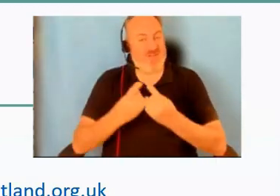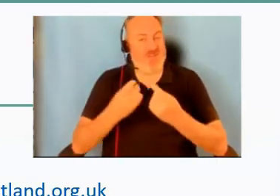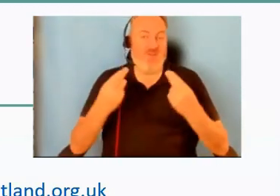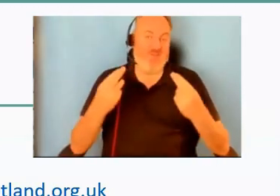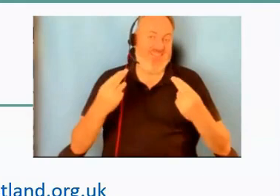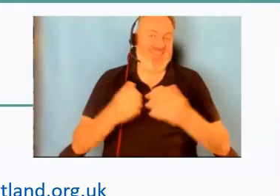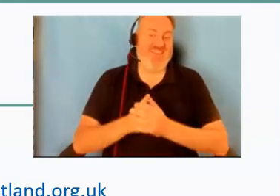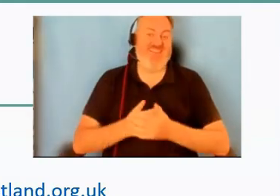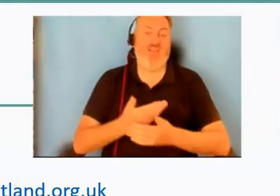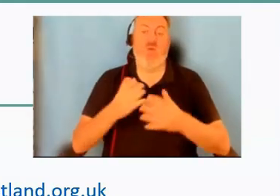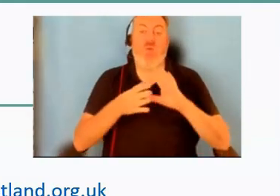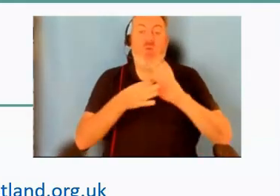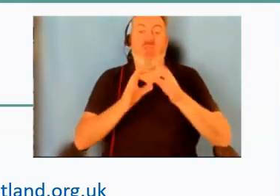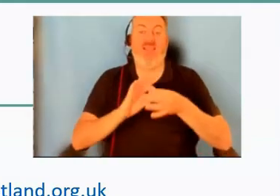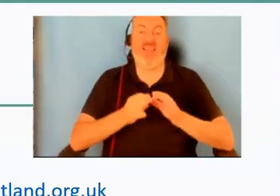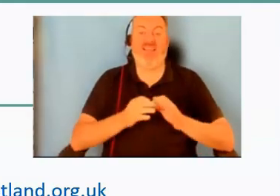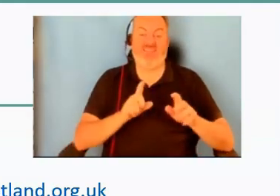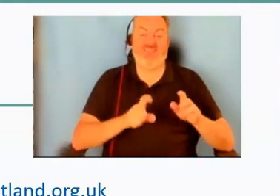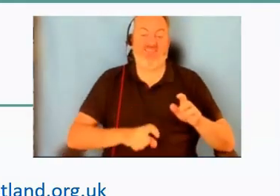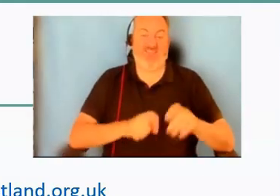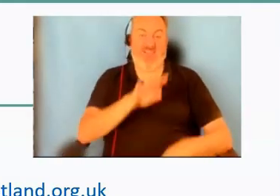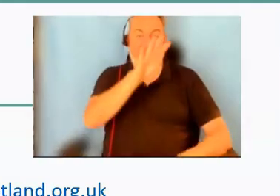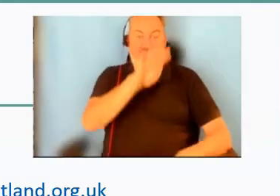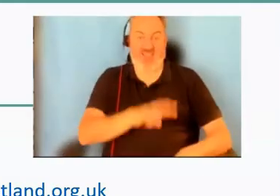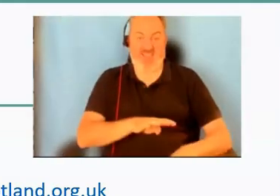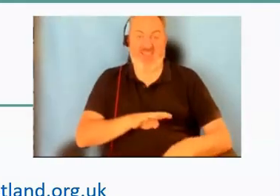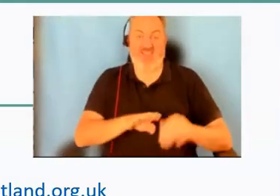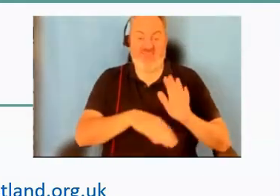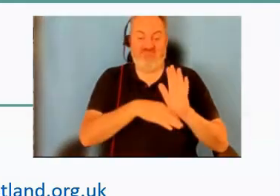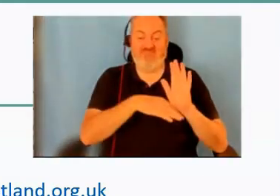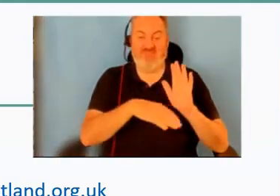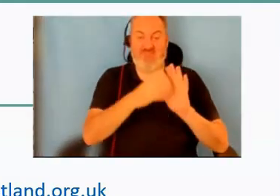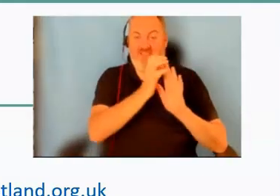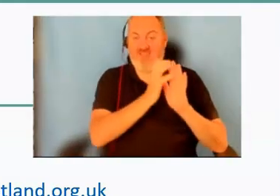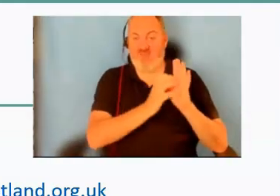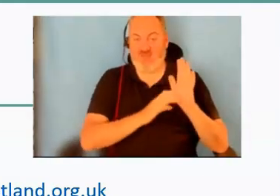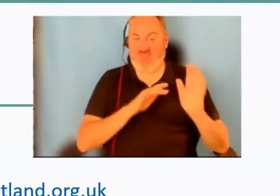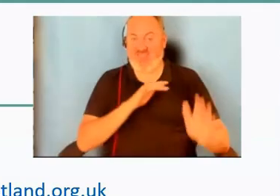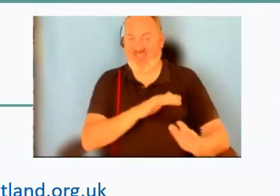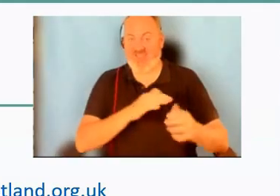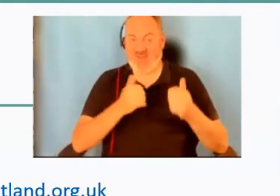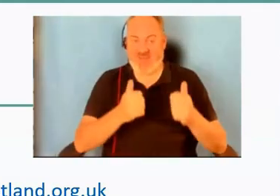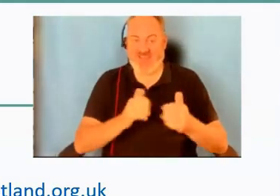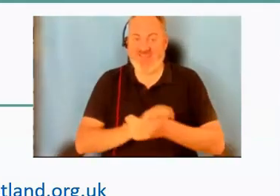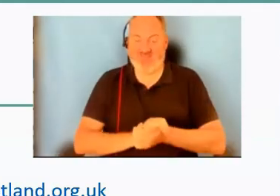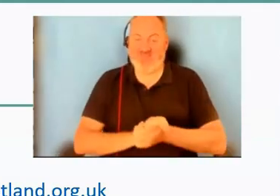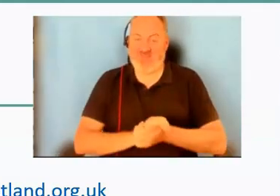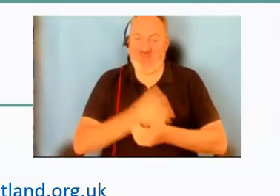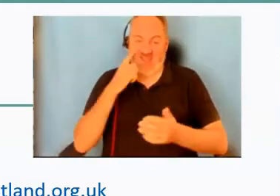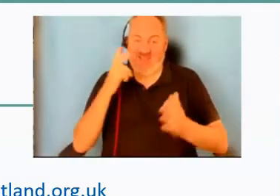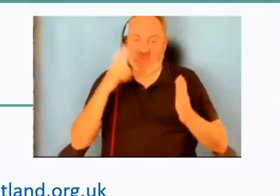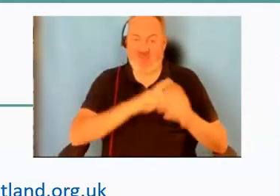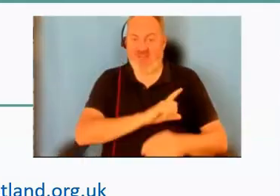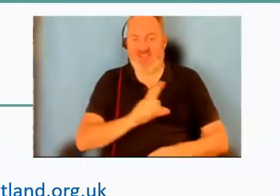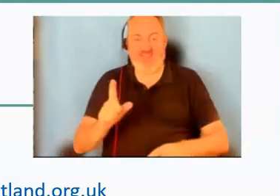said, all the links to everything that I've mentioned today will be in the video description. So just check them out. And